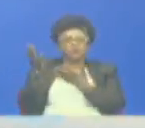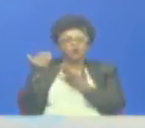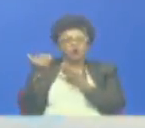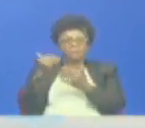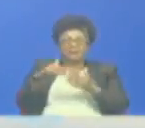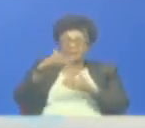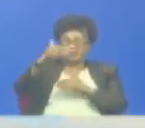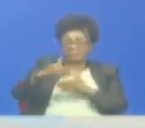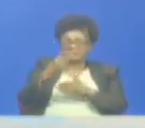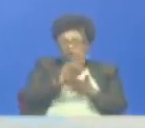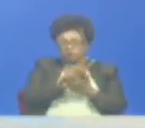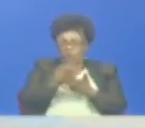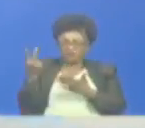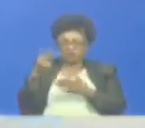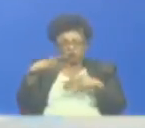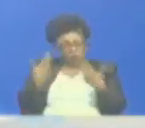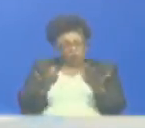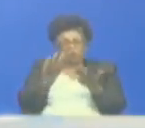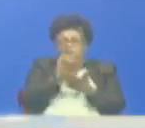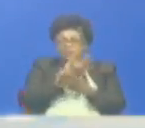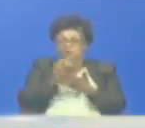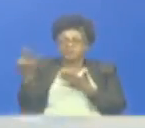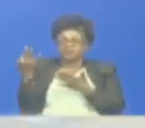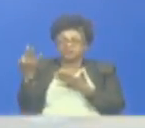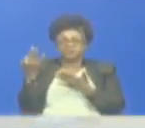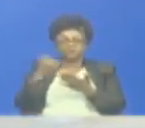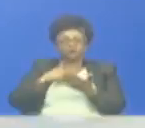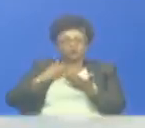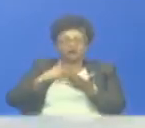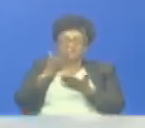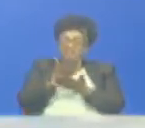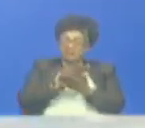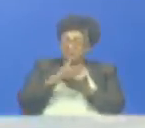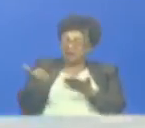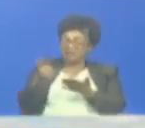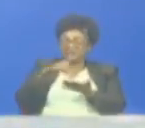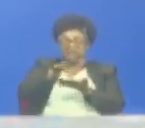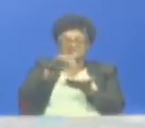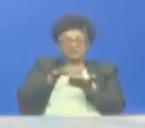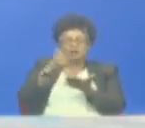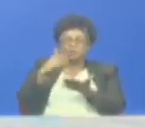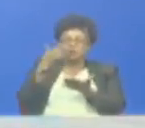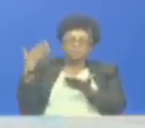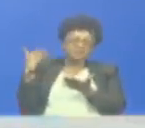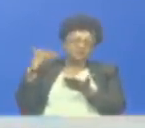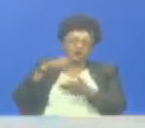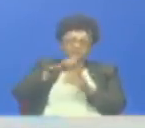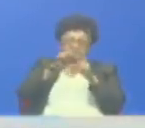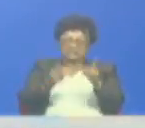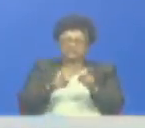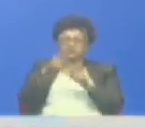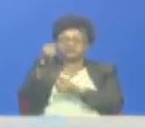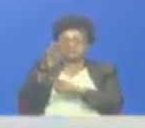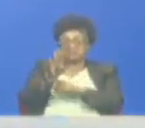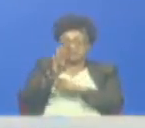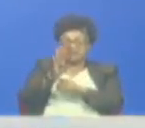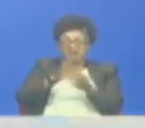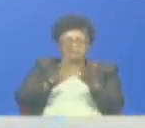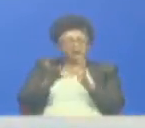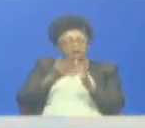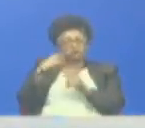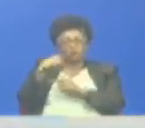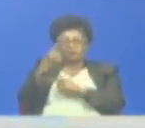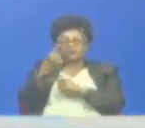coming 2-3 weeks, to engage some of our facilities that have been testing for TB across the country. Almost